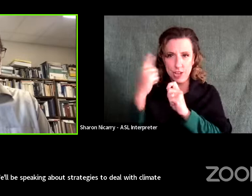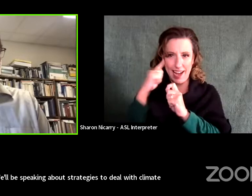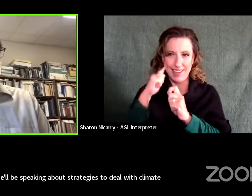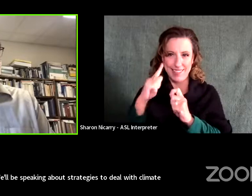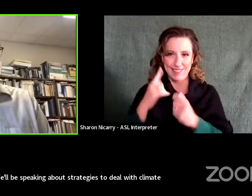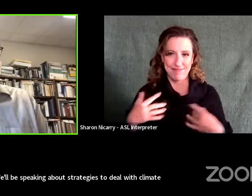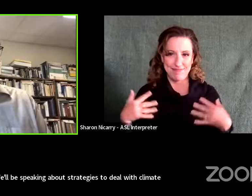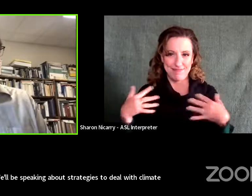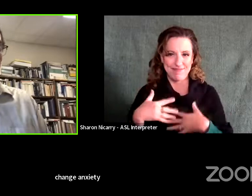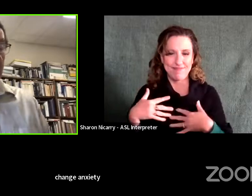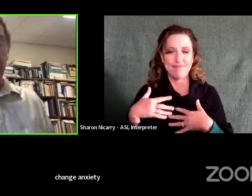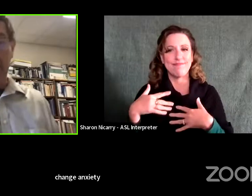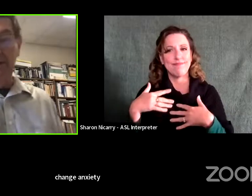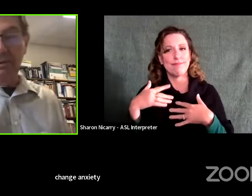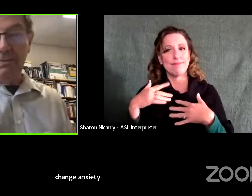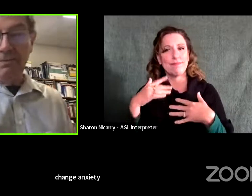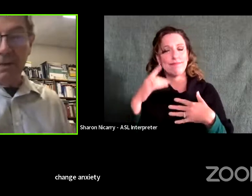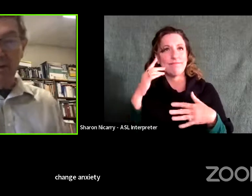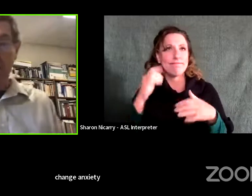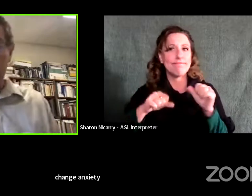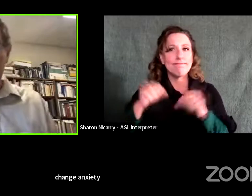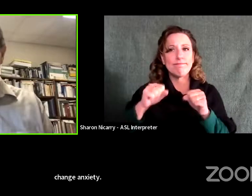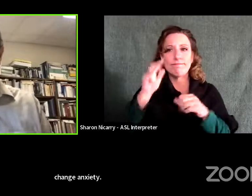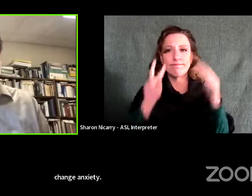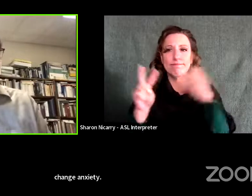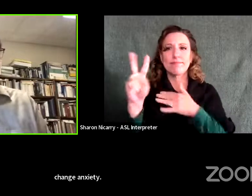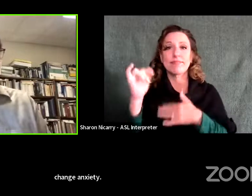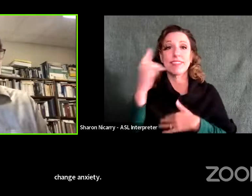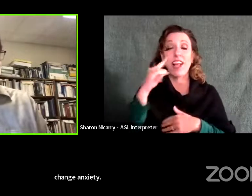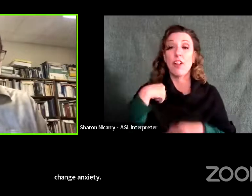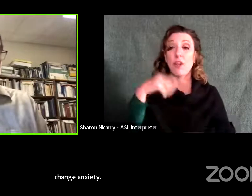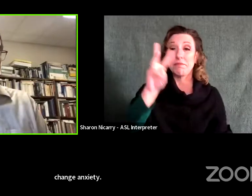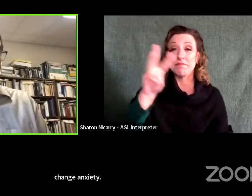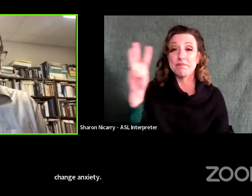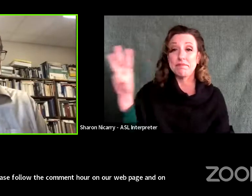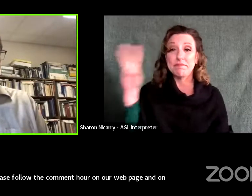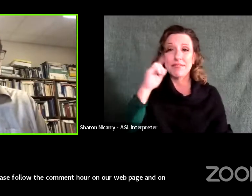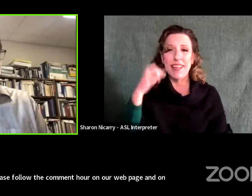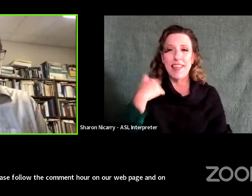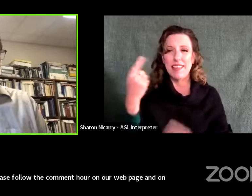Please follow the Common Hour on our webpage and on the Presence Events calendar.